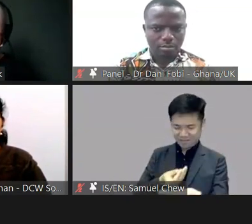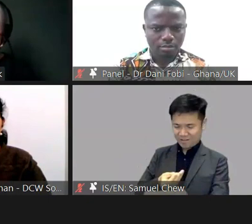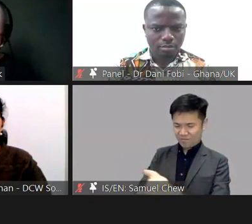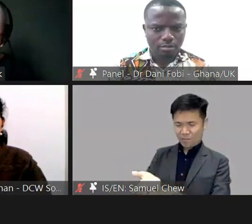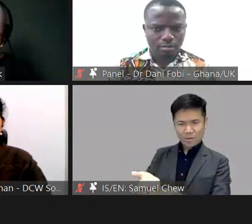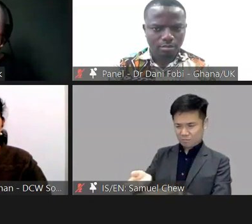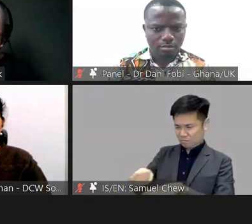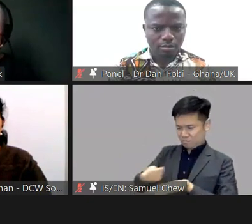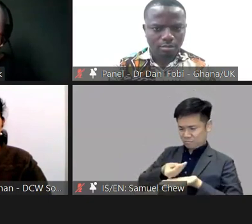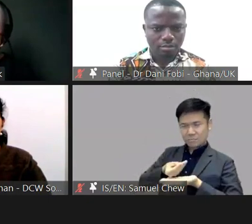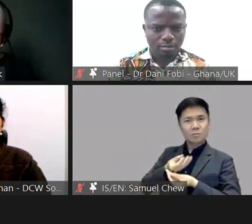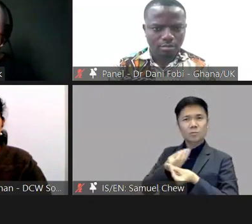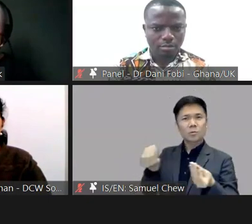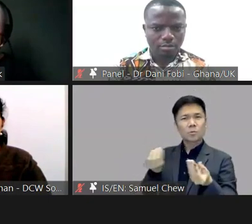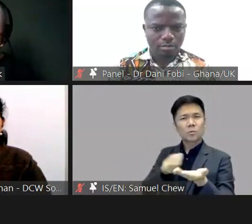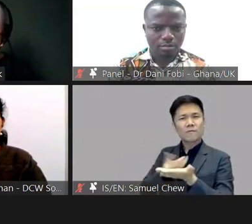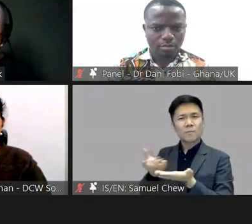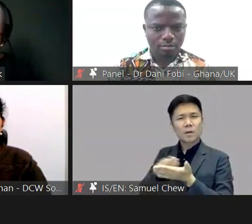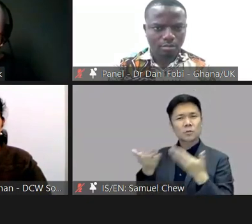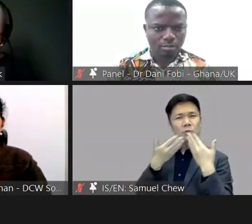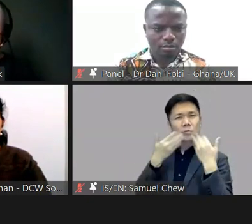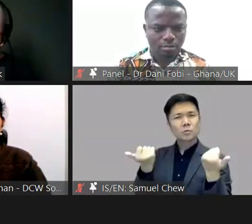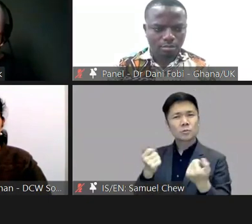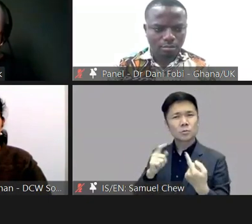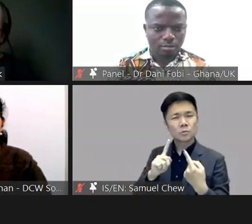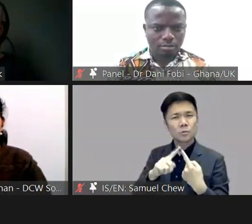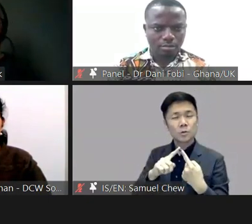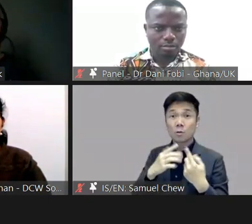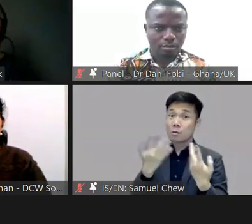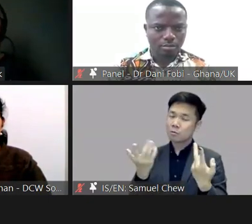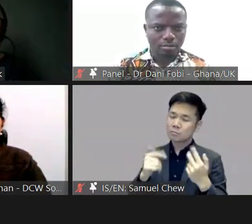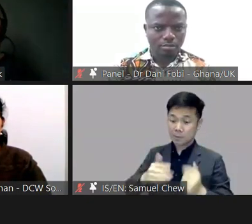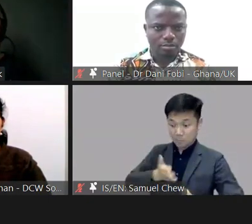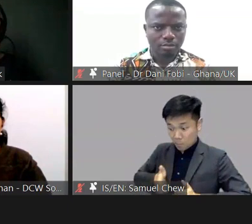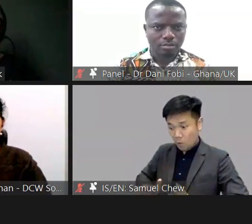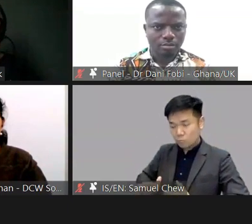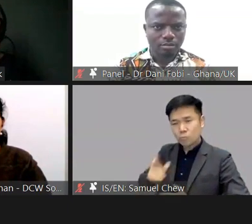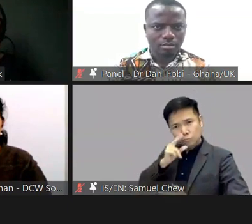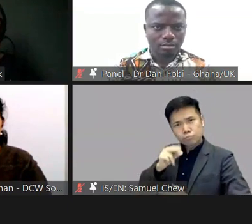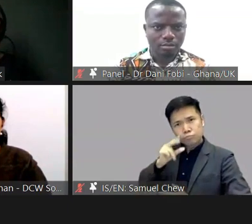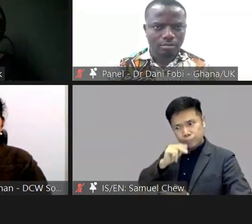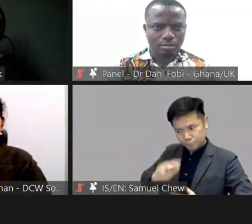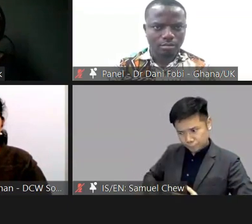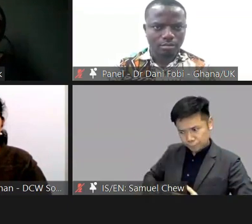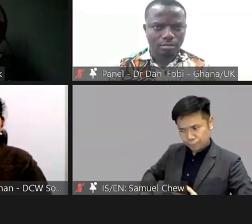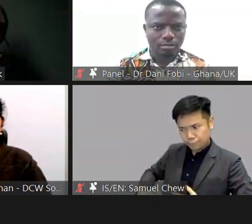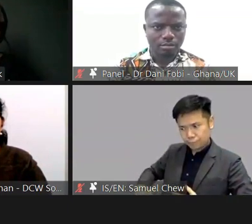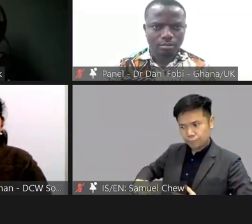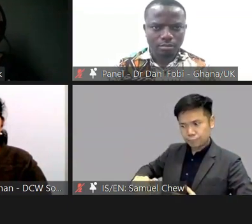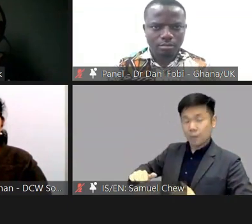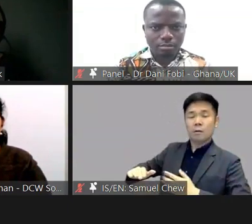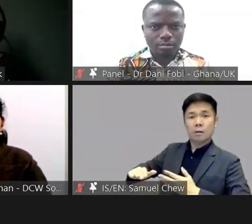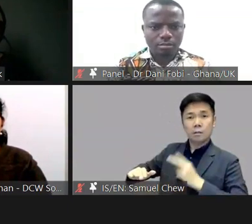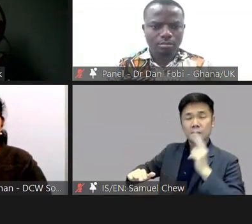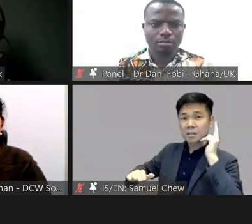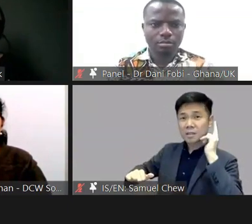born deaf or they become deaf at a later age in life, they live in denial. They